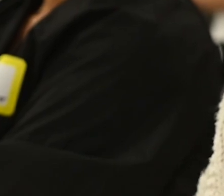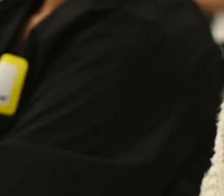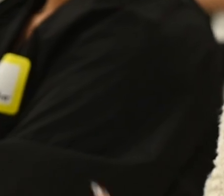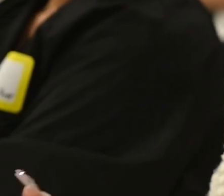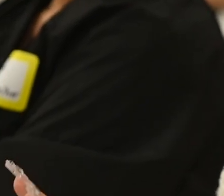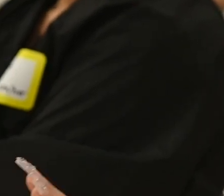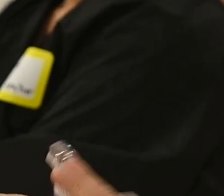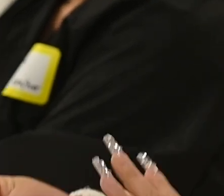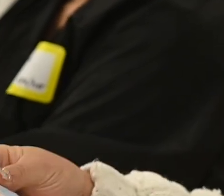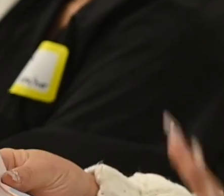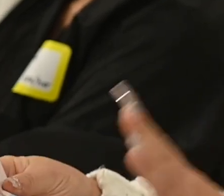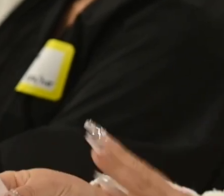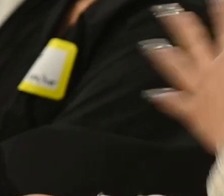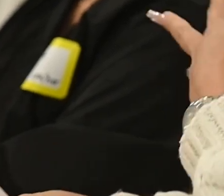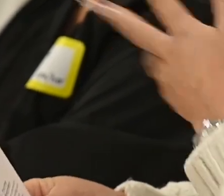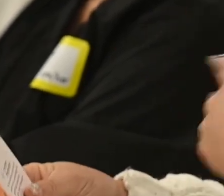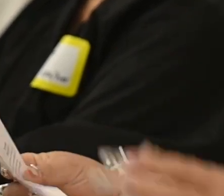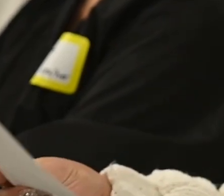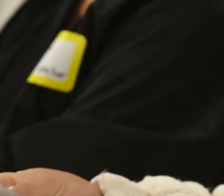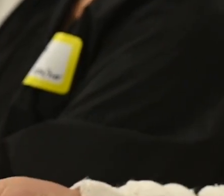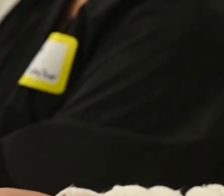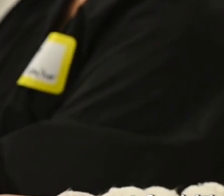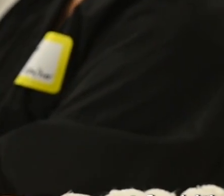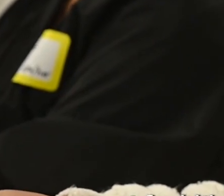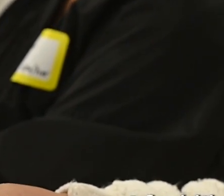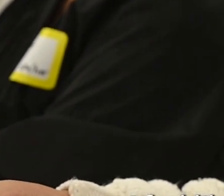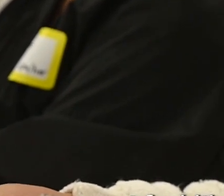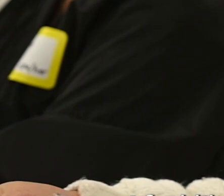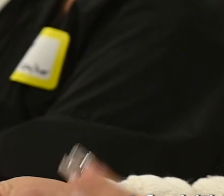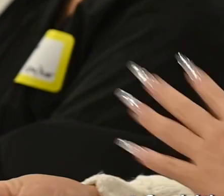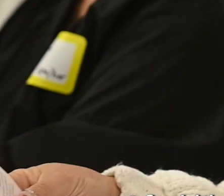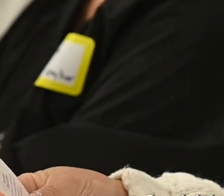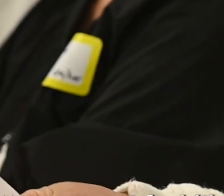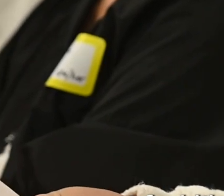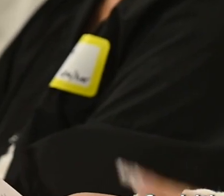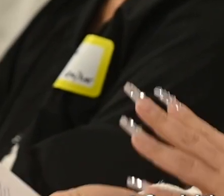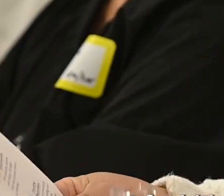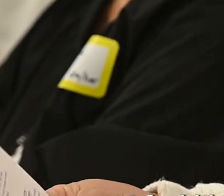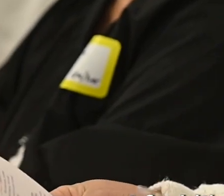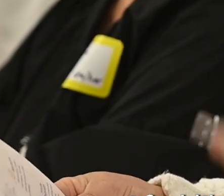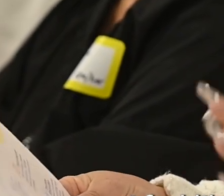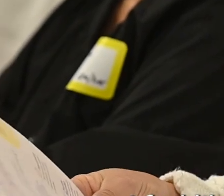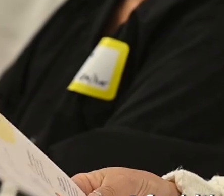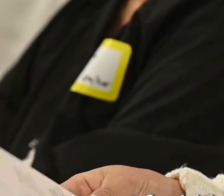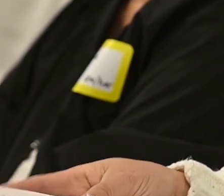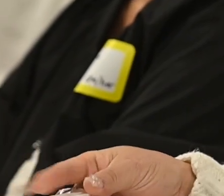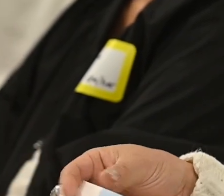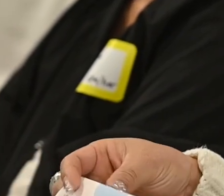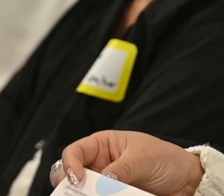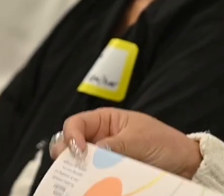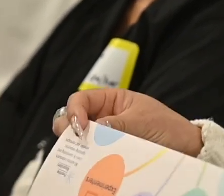thinking when I first saw it and when I was sharing, like, I feel like I am one of those people that's like 8 of these or Yeah. all of